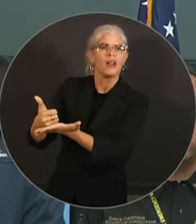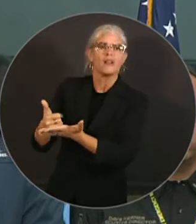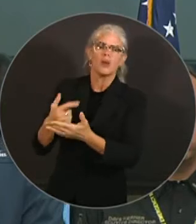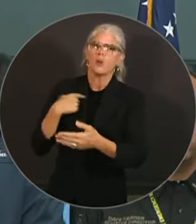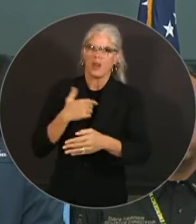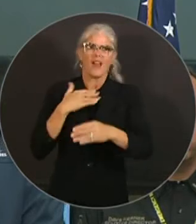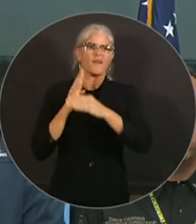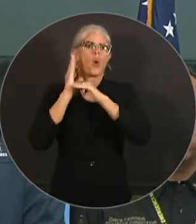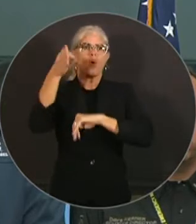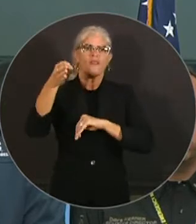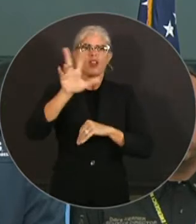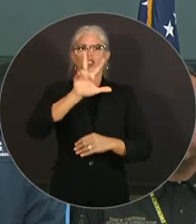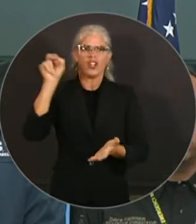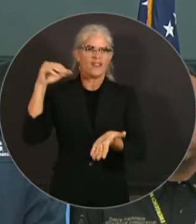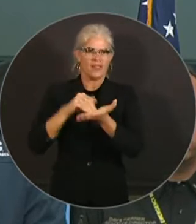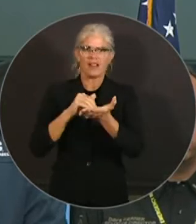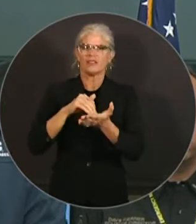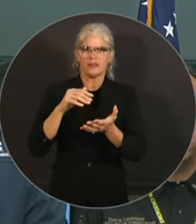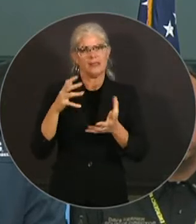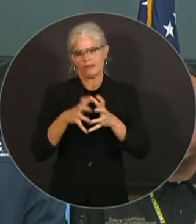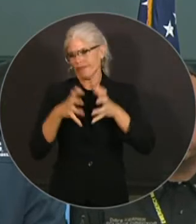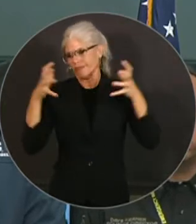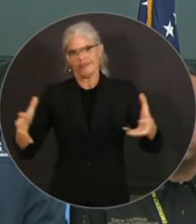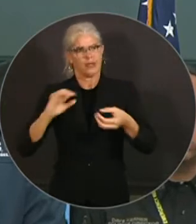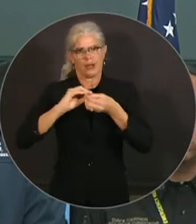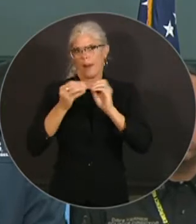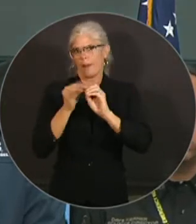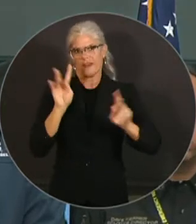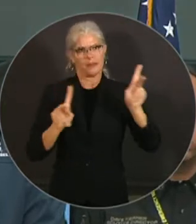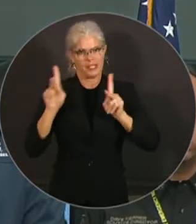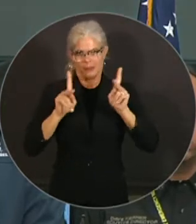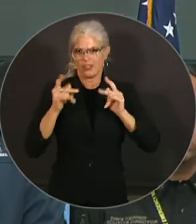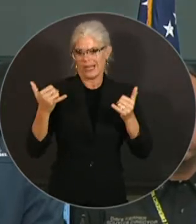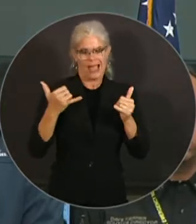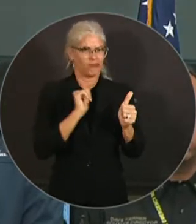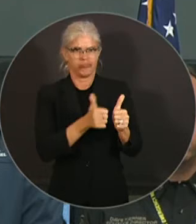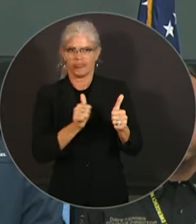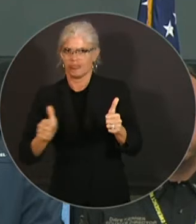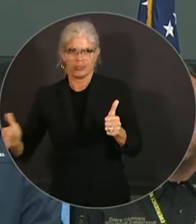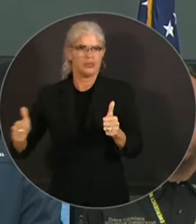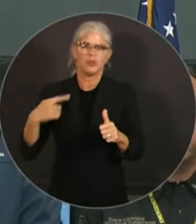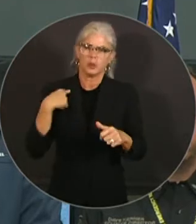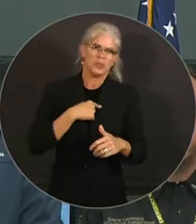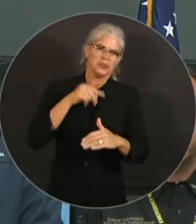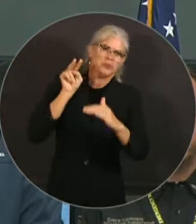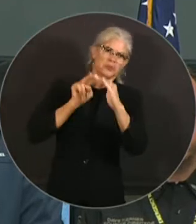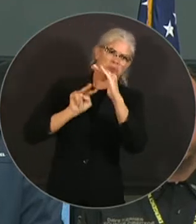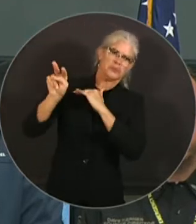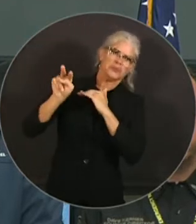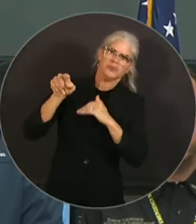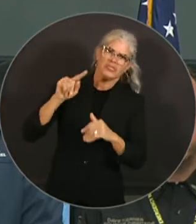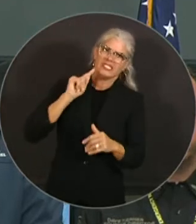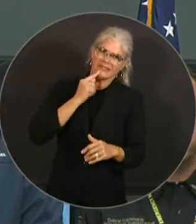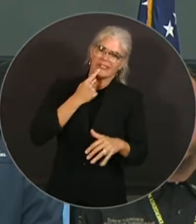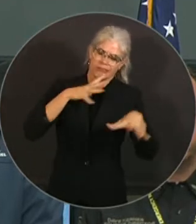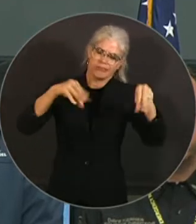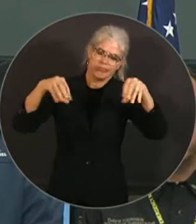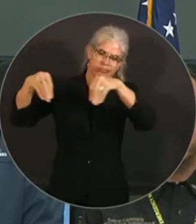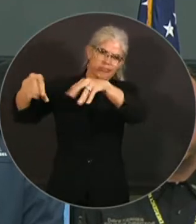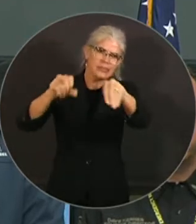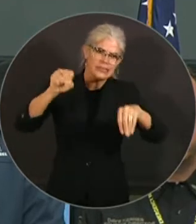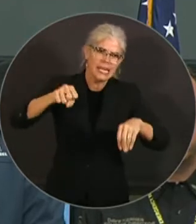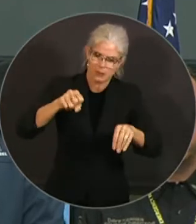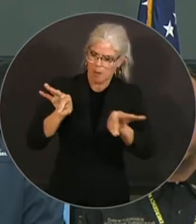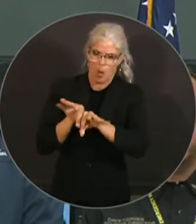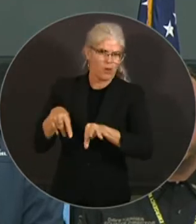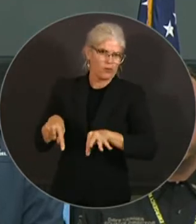massive number of folks to be staged. And of course, we're anticipating significant power outages. And so it's important that we do